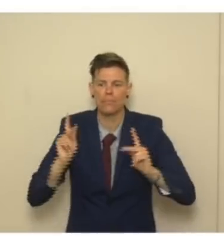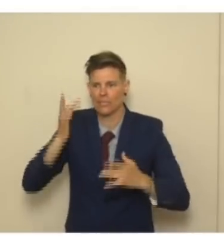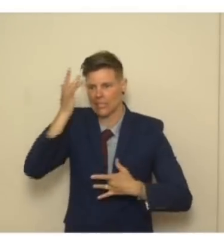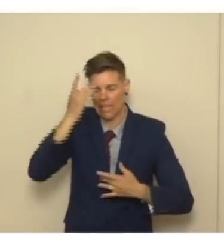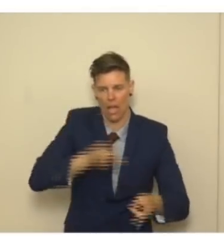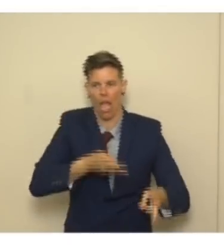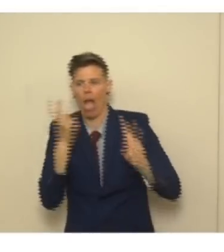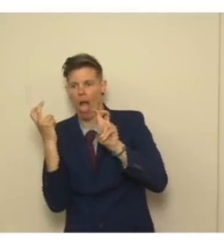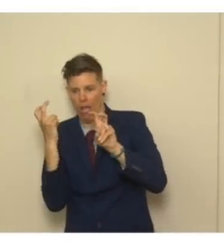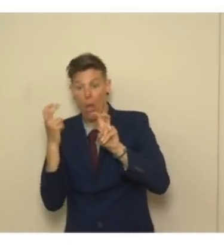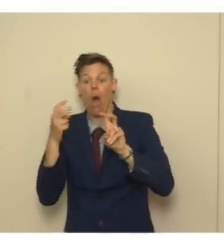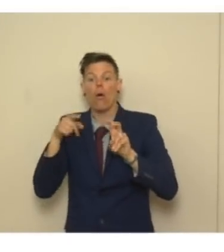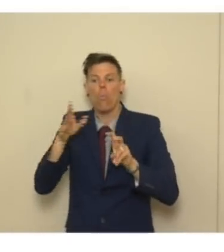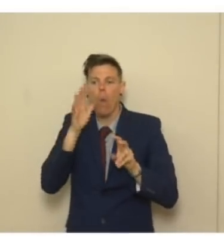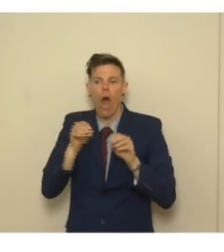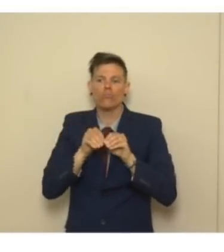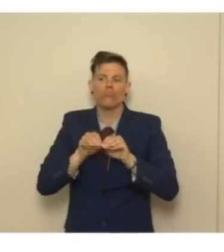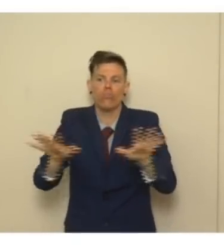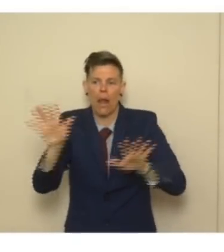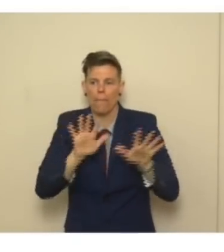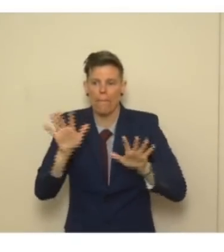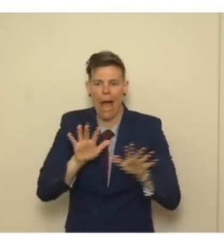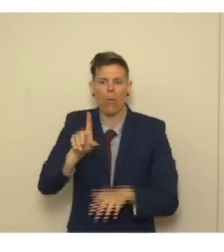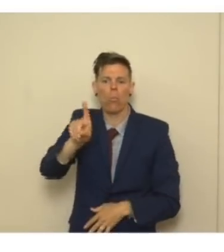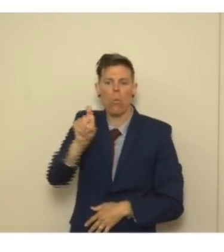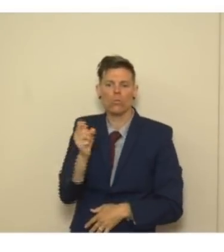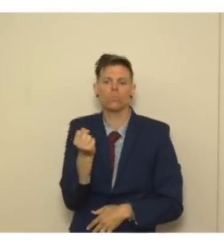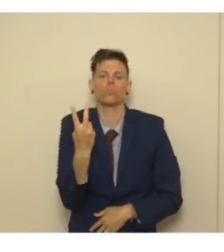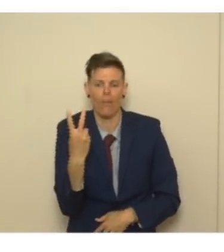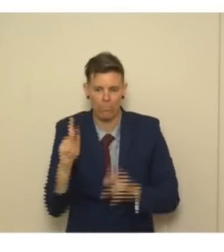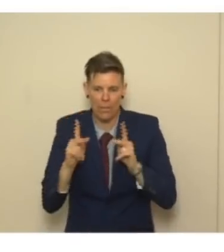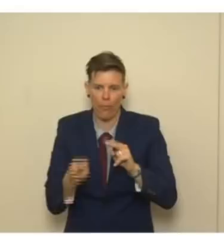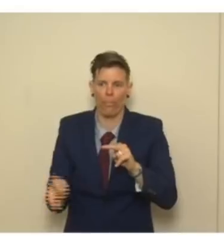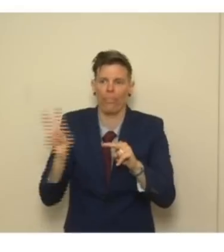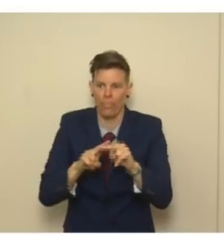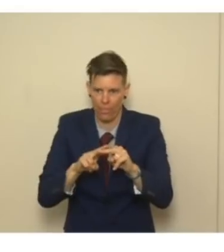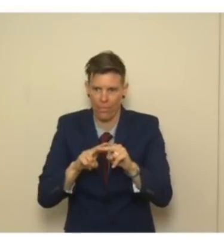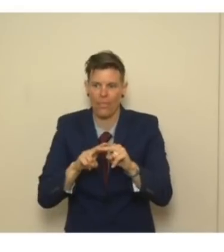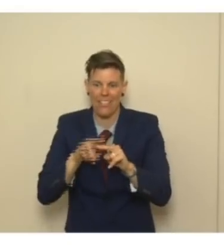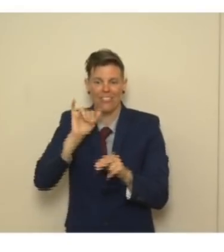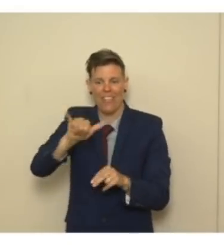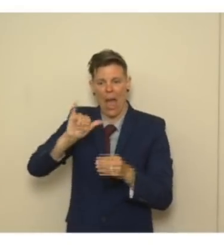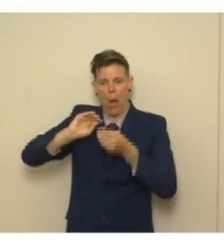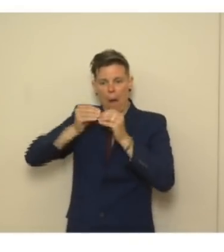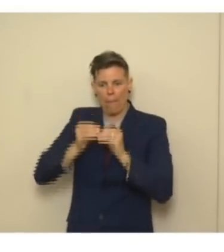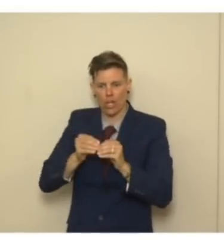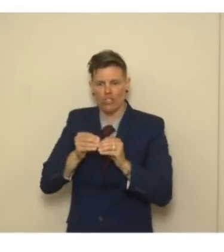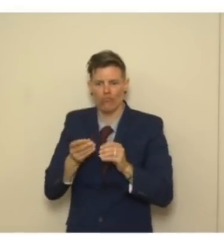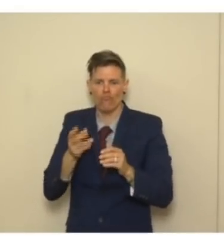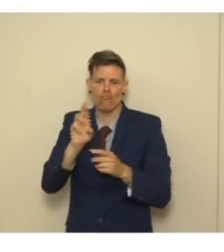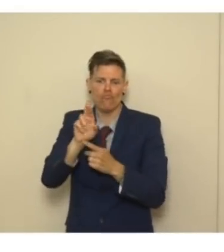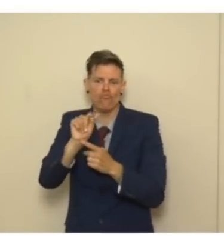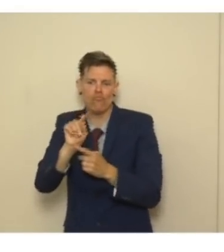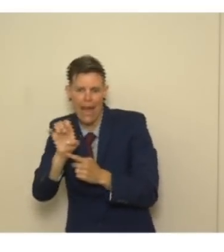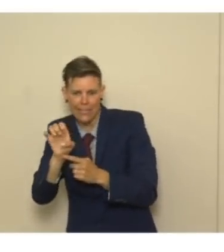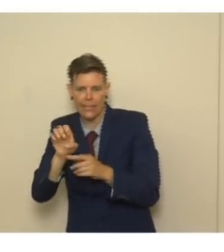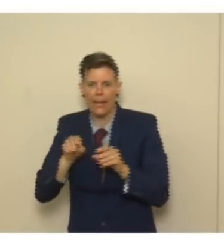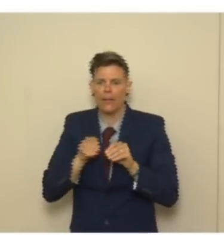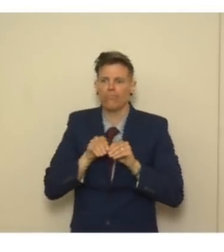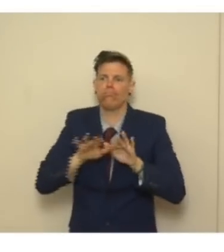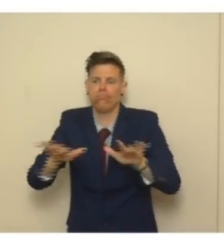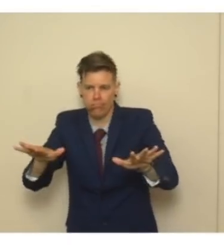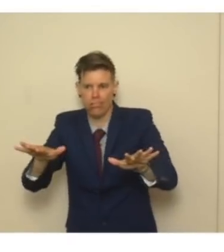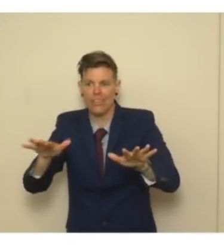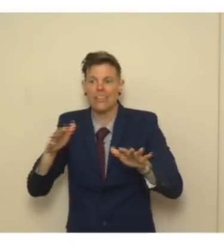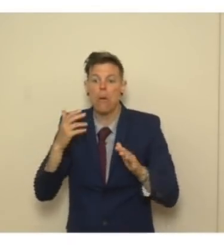virus, the rate of infection will go down. It has been below 1, but certainly not today. Testing, we're aiming